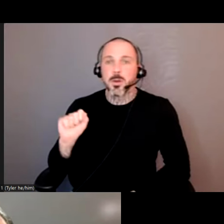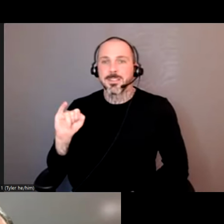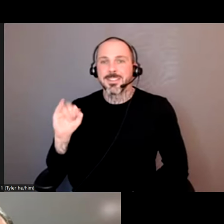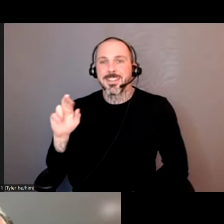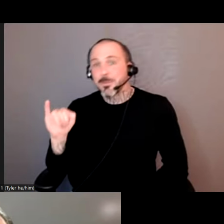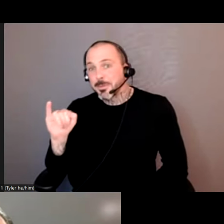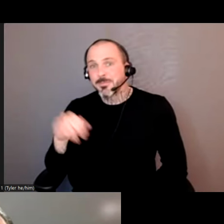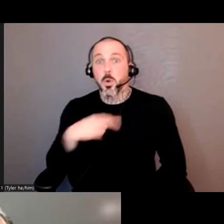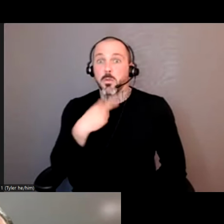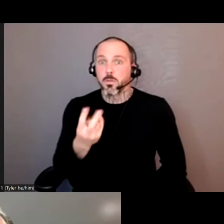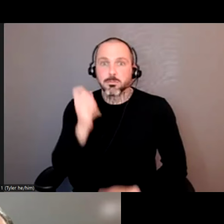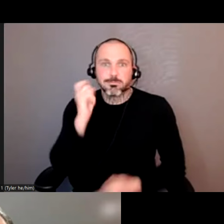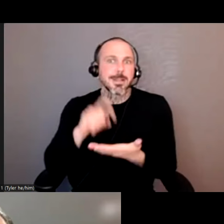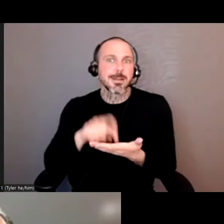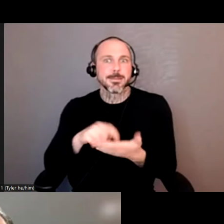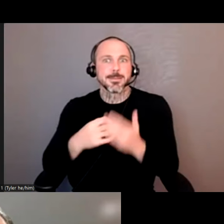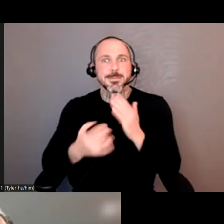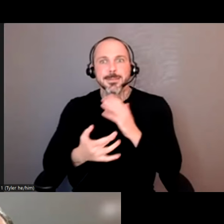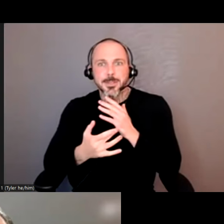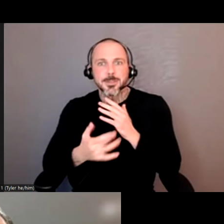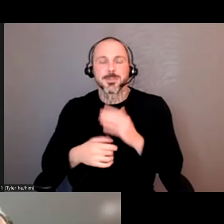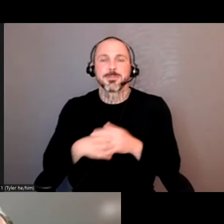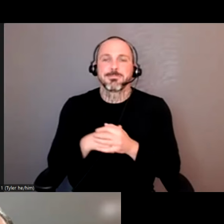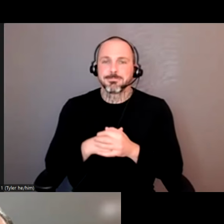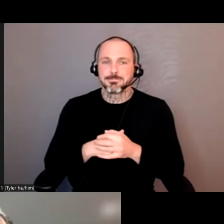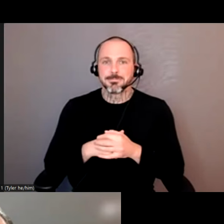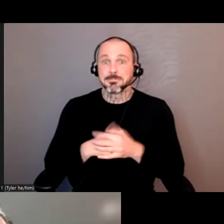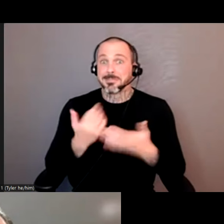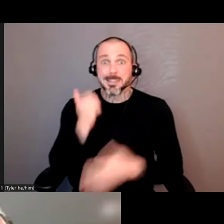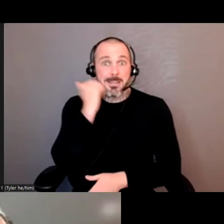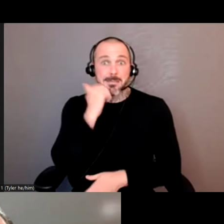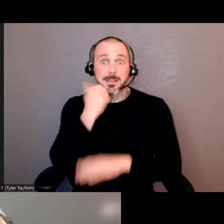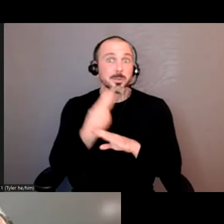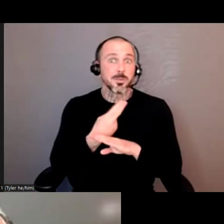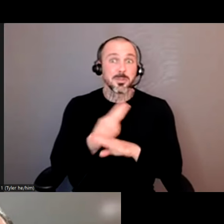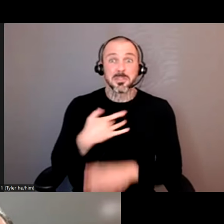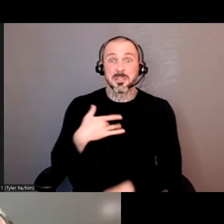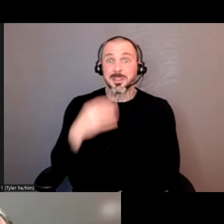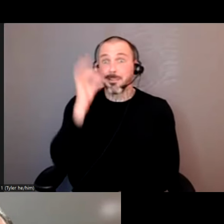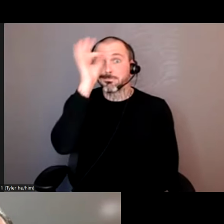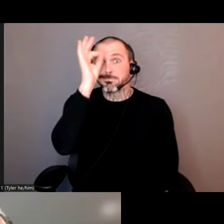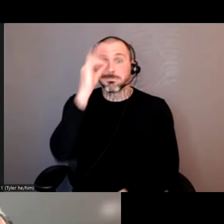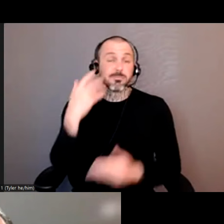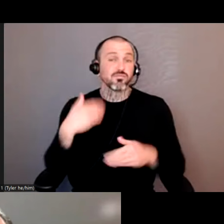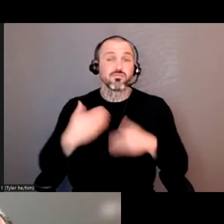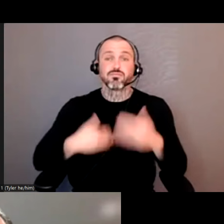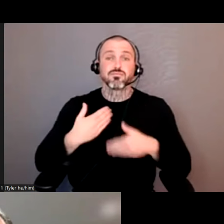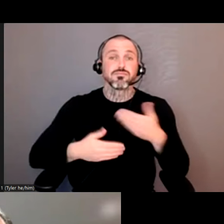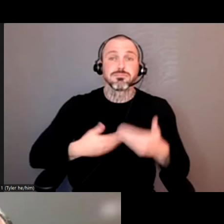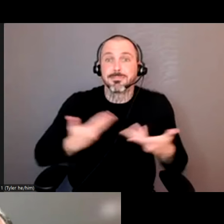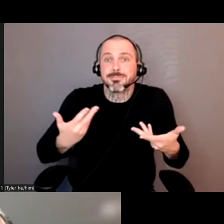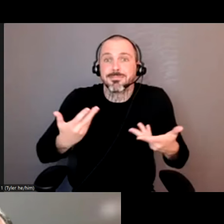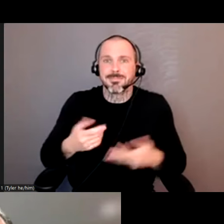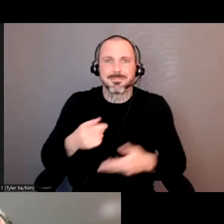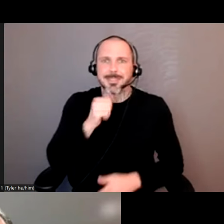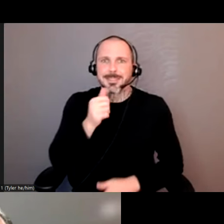there that, we don't make sometimes those connections. So we're going to let our next experts